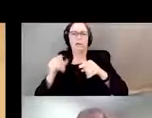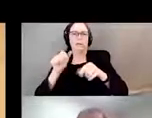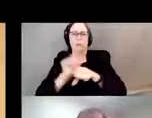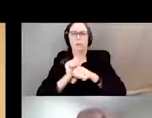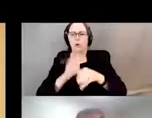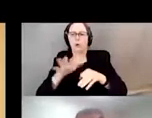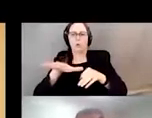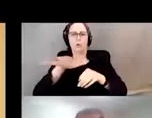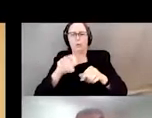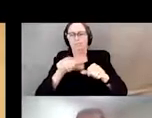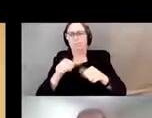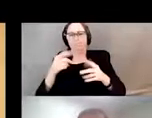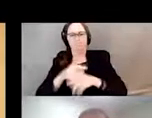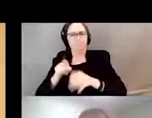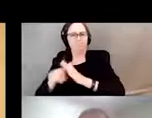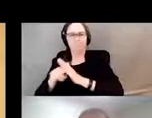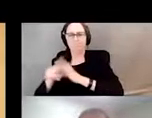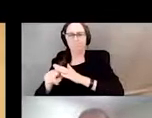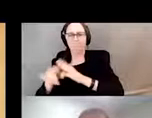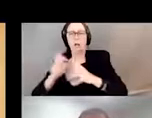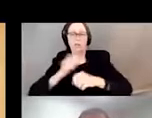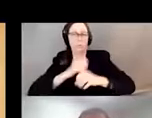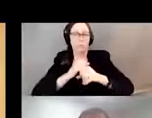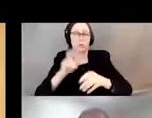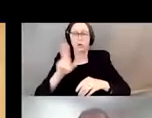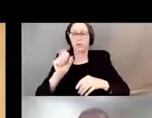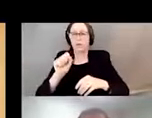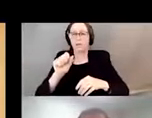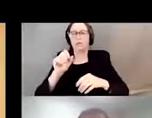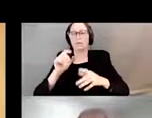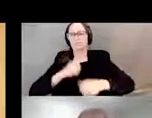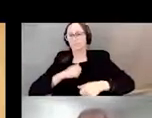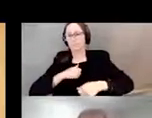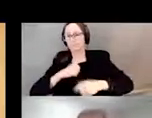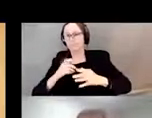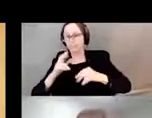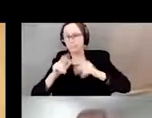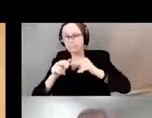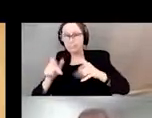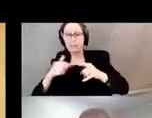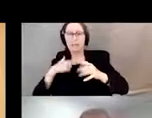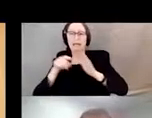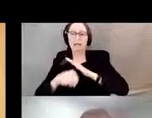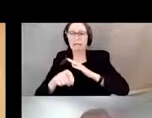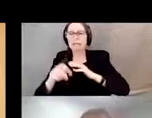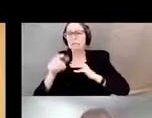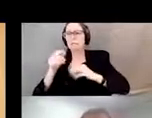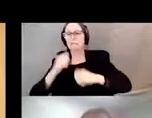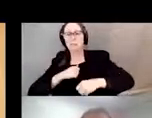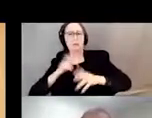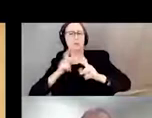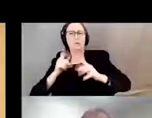also conduct a bombing of a US barracks in Saudi Arabia, which kills service members and their